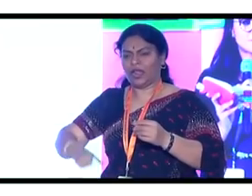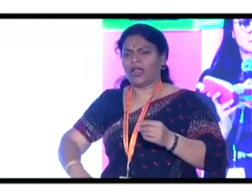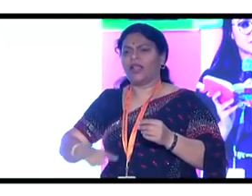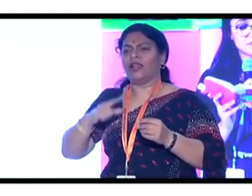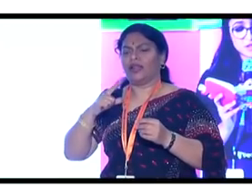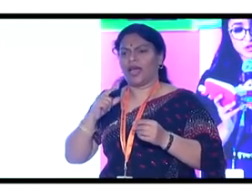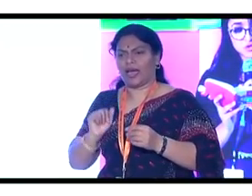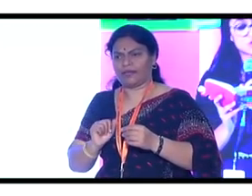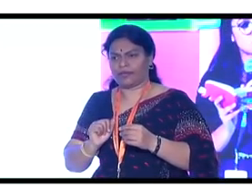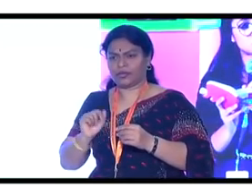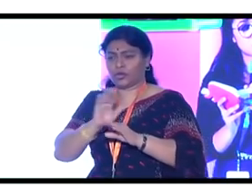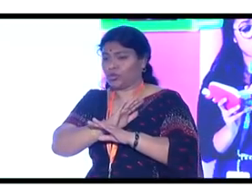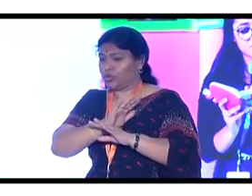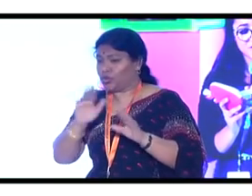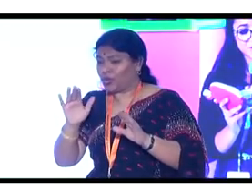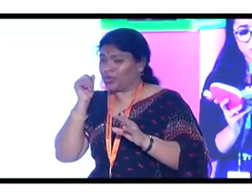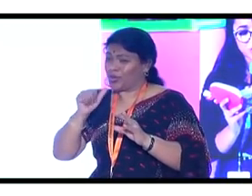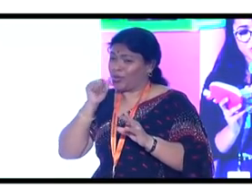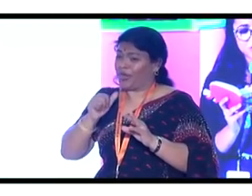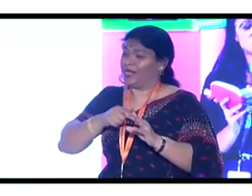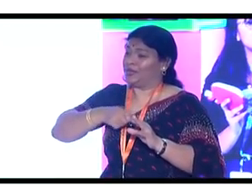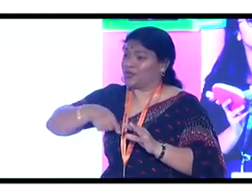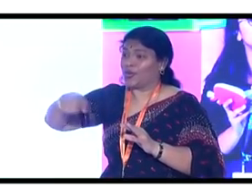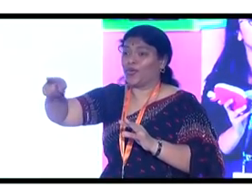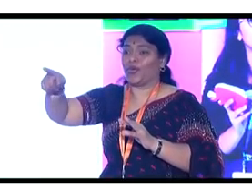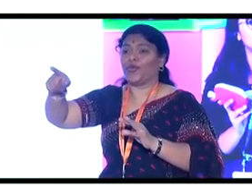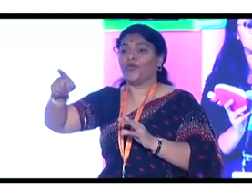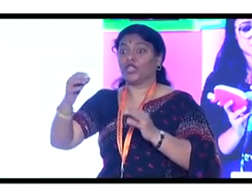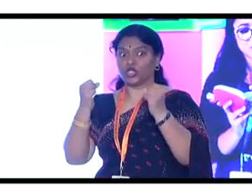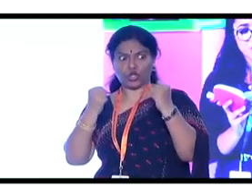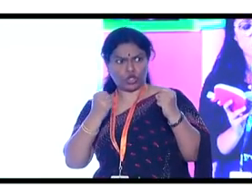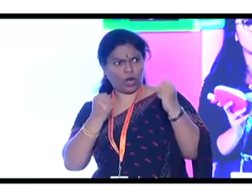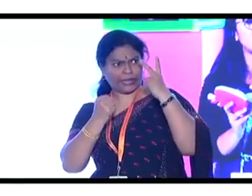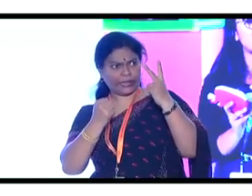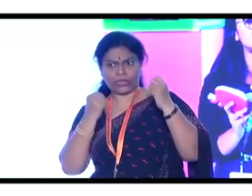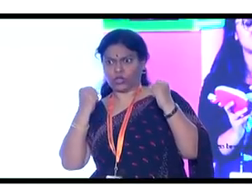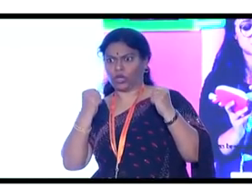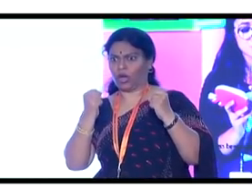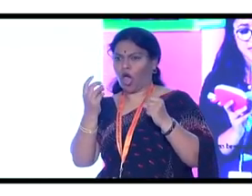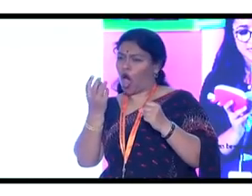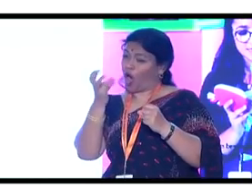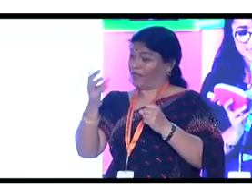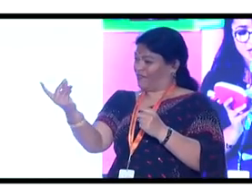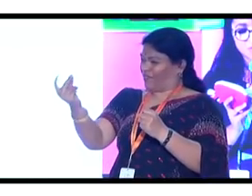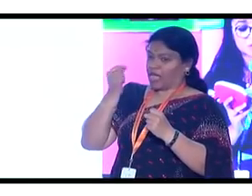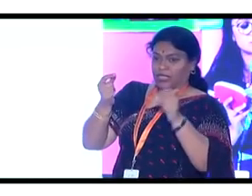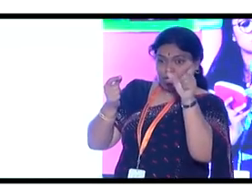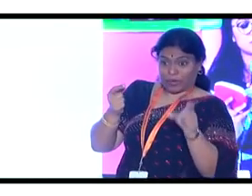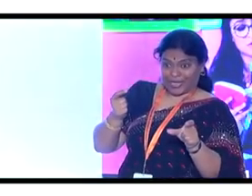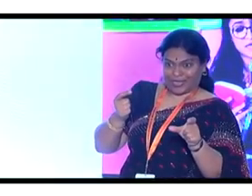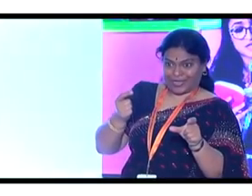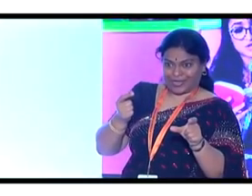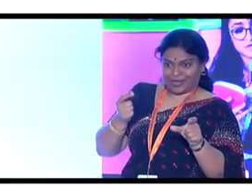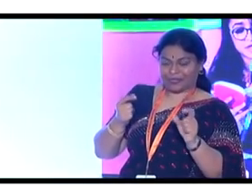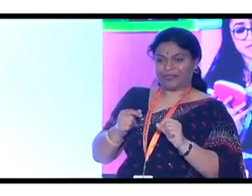Life's battle don't always go to the strongest or fastest man, but sooner